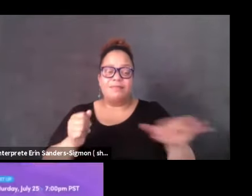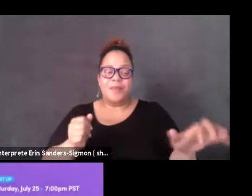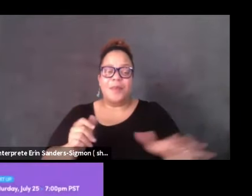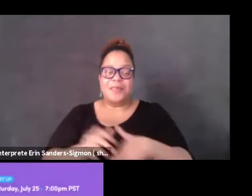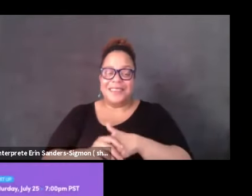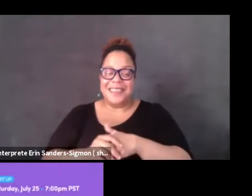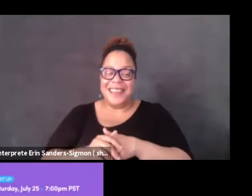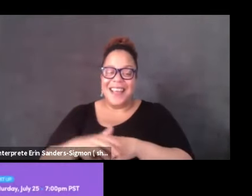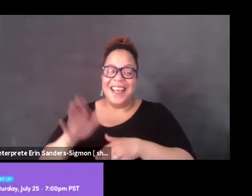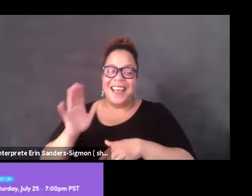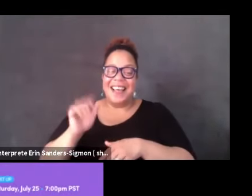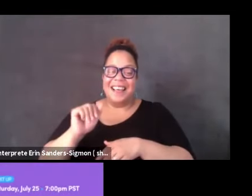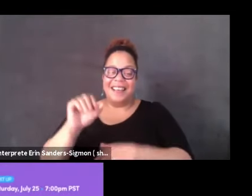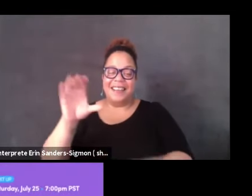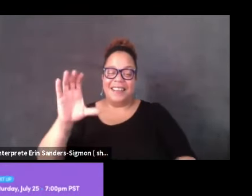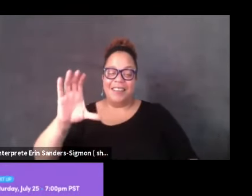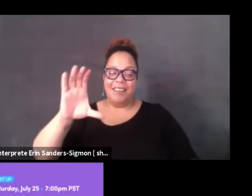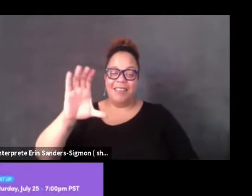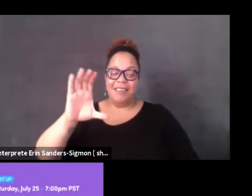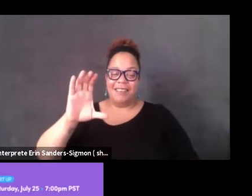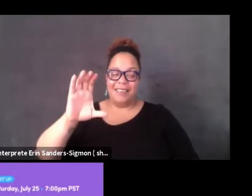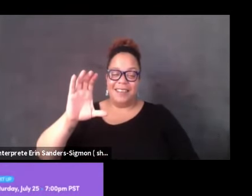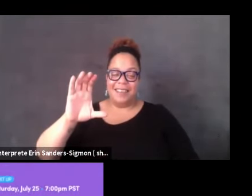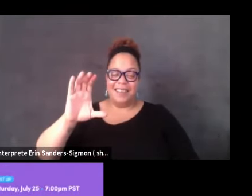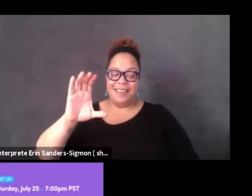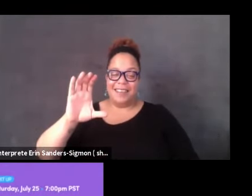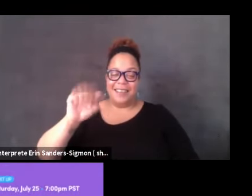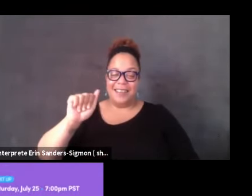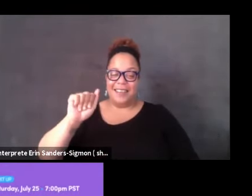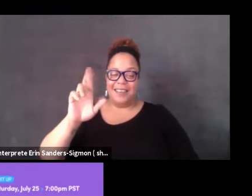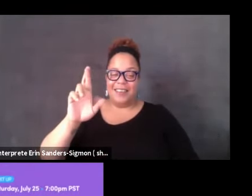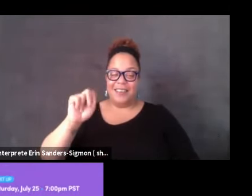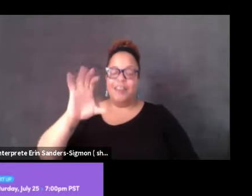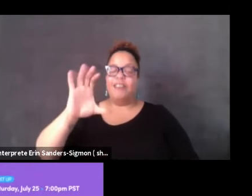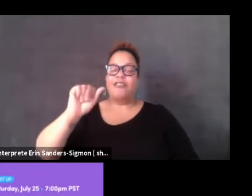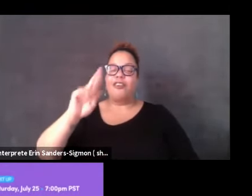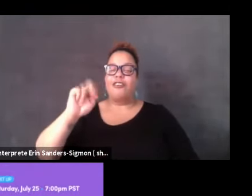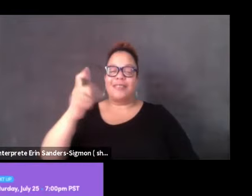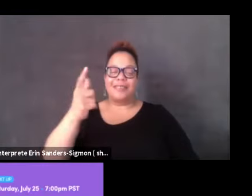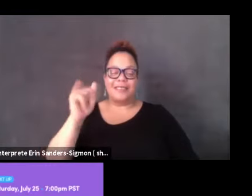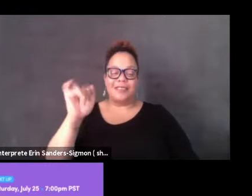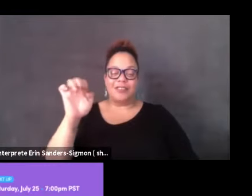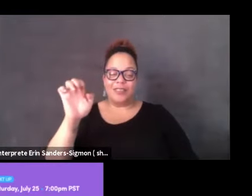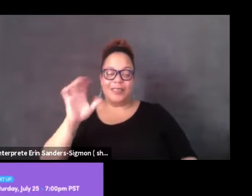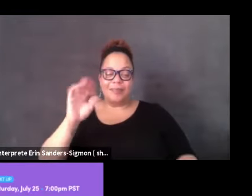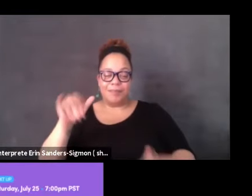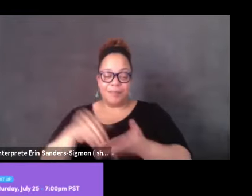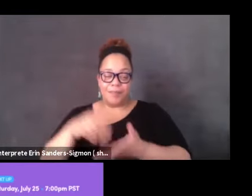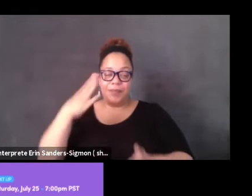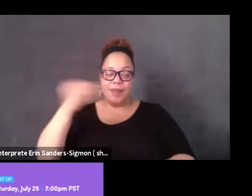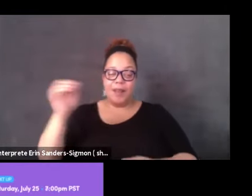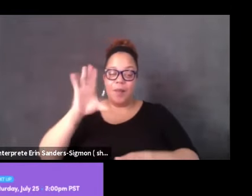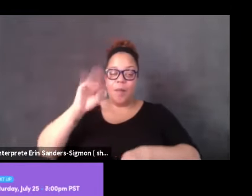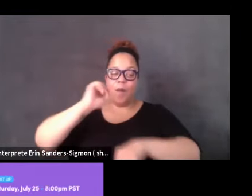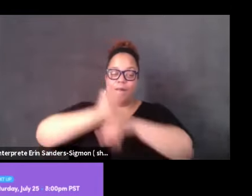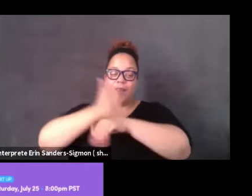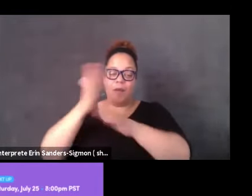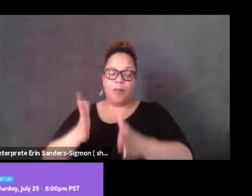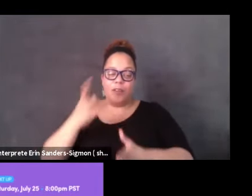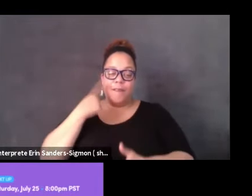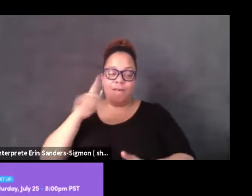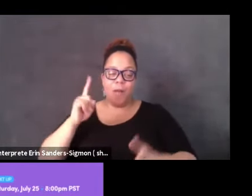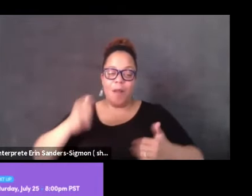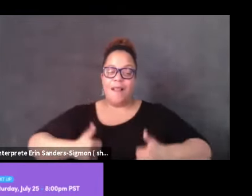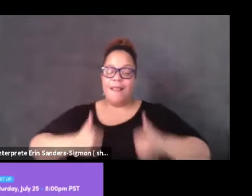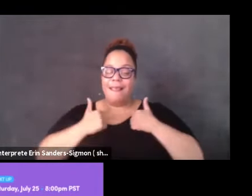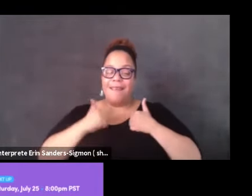all here today, and he is a co-founder of Life is Living, a national series of one-day festivals which activate under-resourced